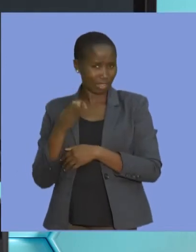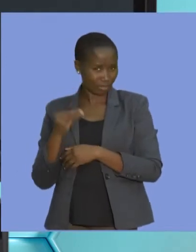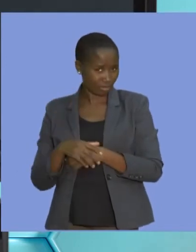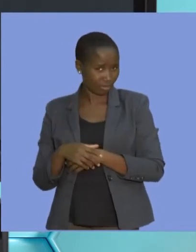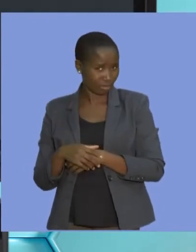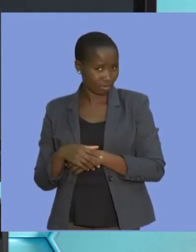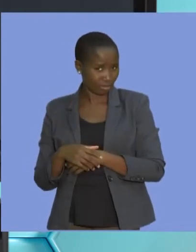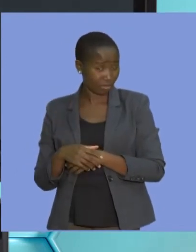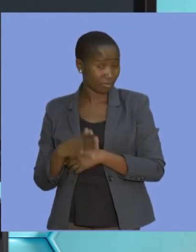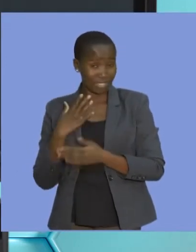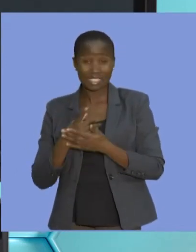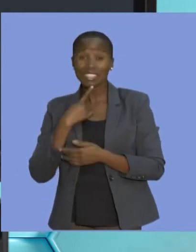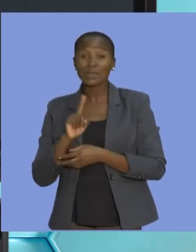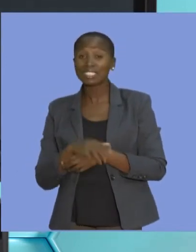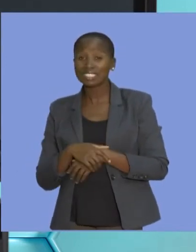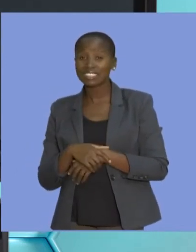conclude?